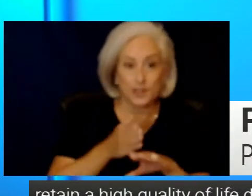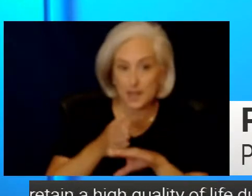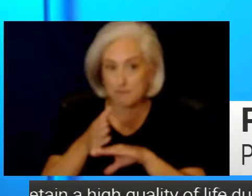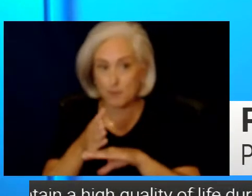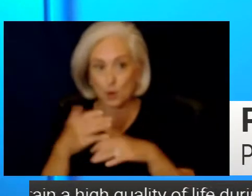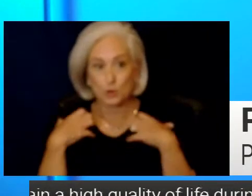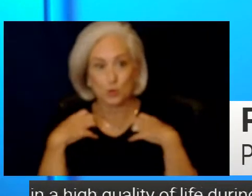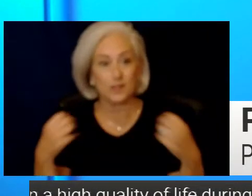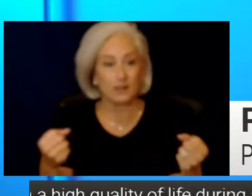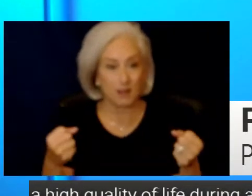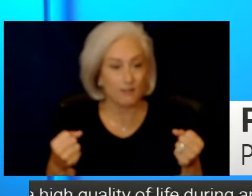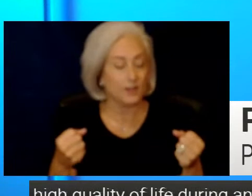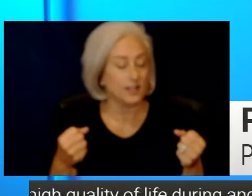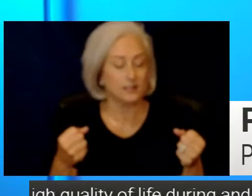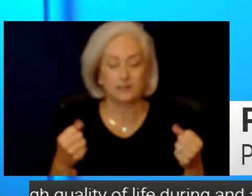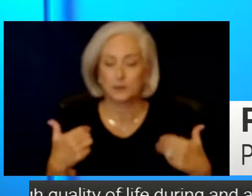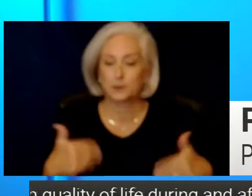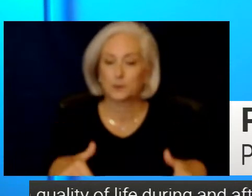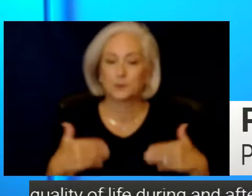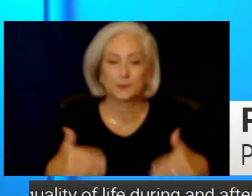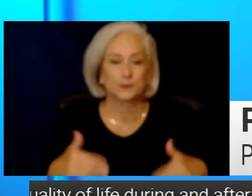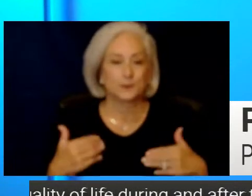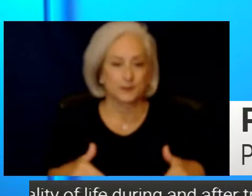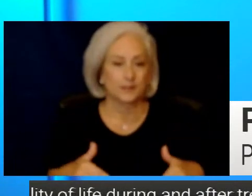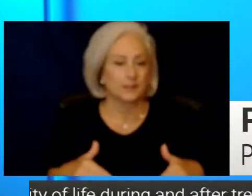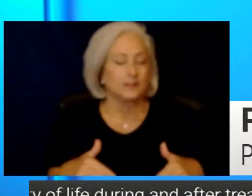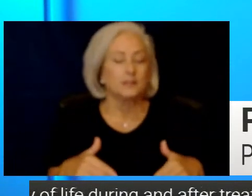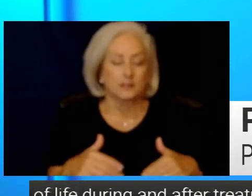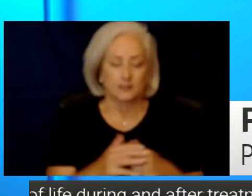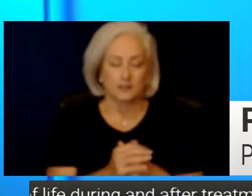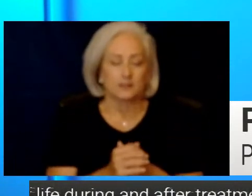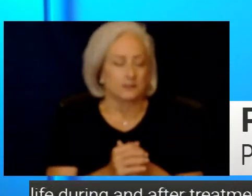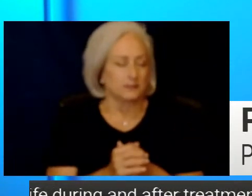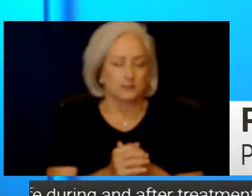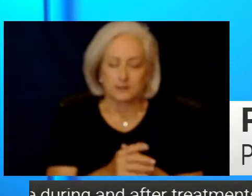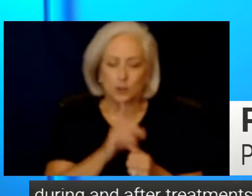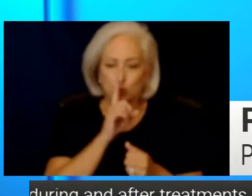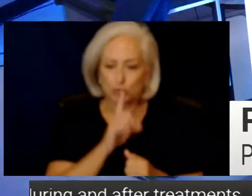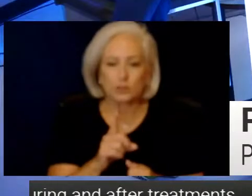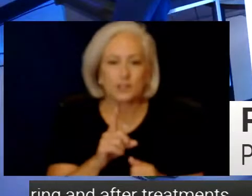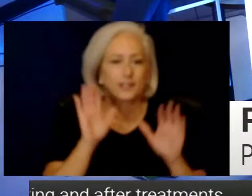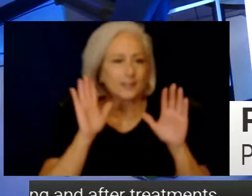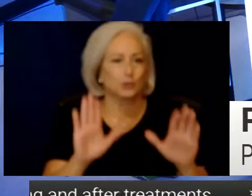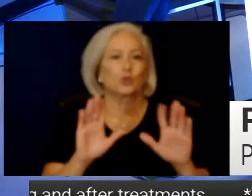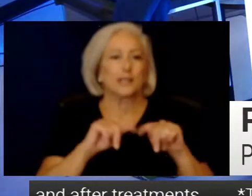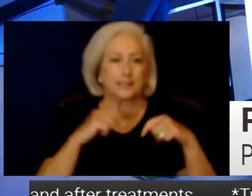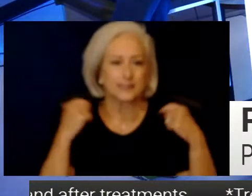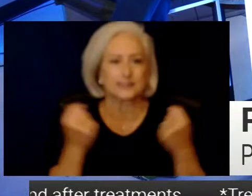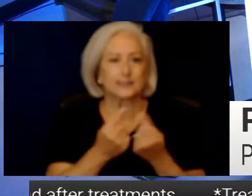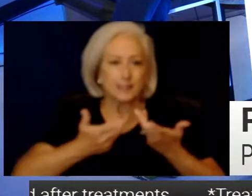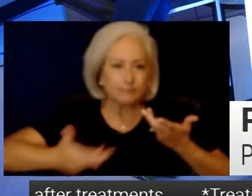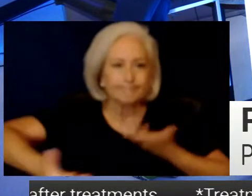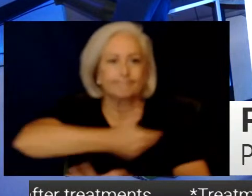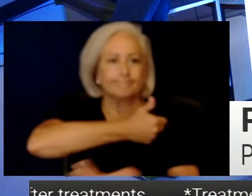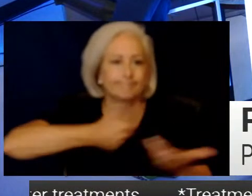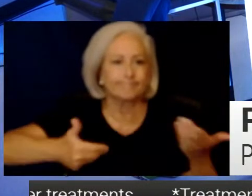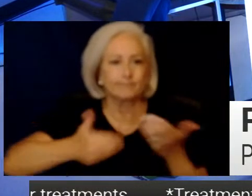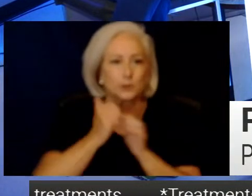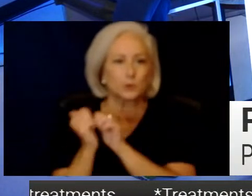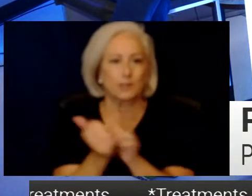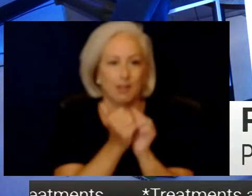it's a great you know, display of teamwork. Yeah, that is very cool. Okay, Ron